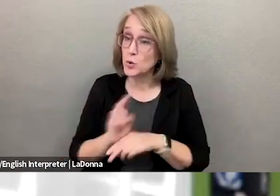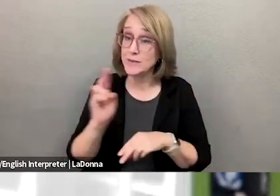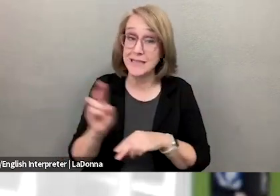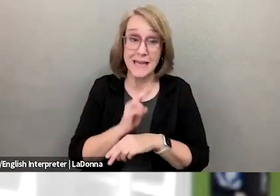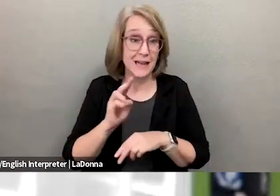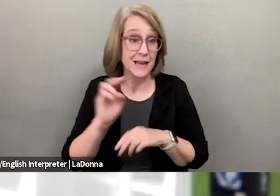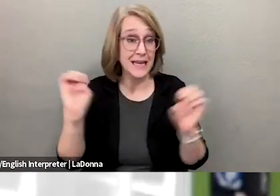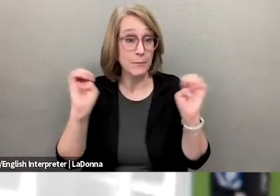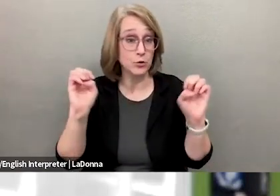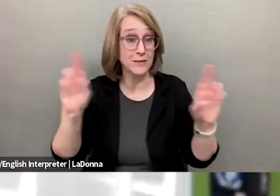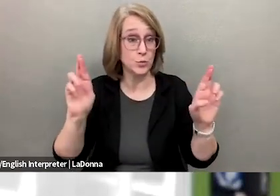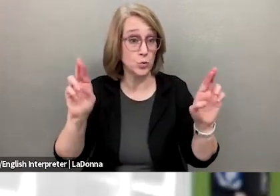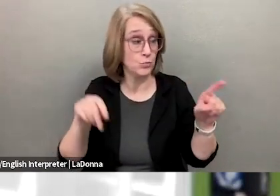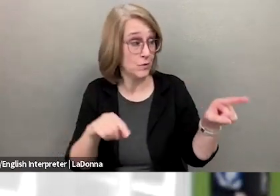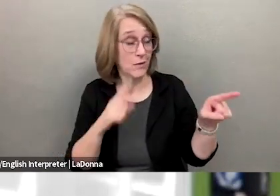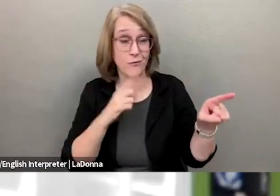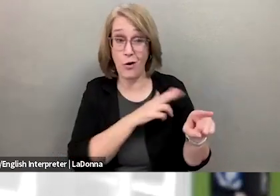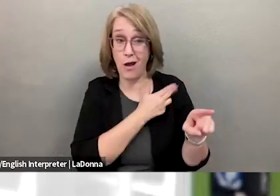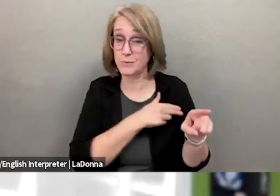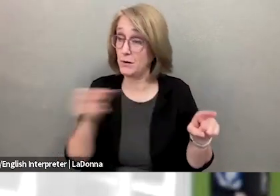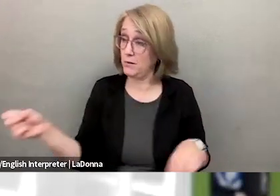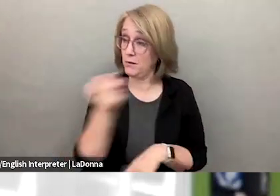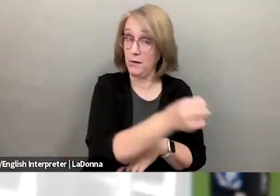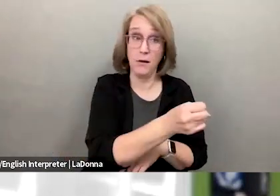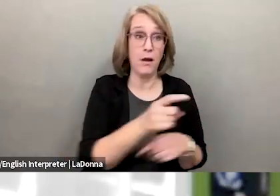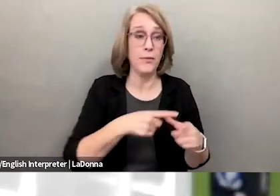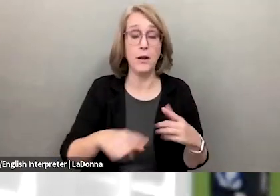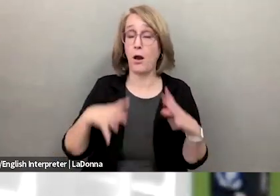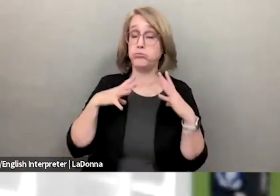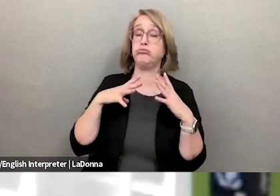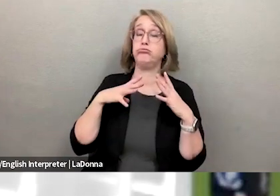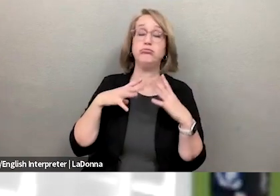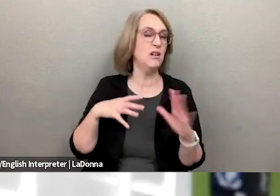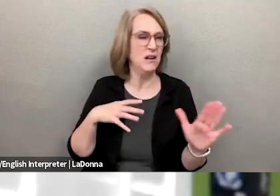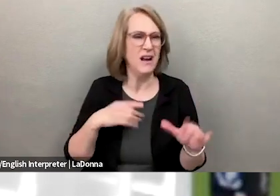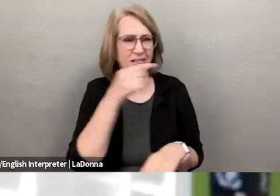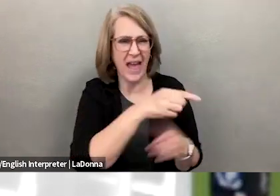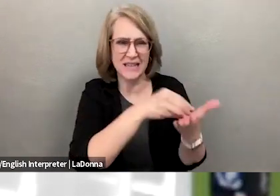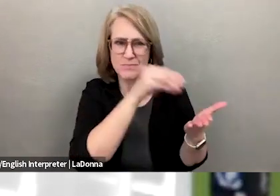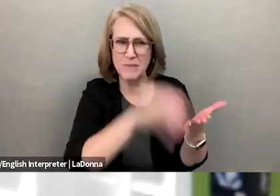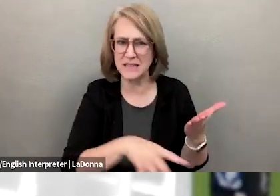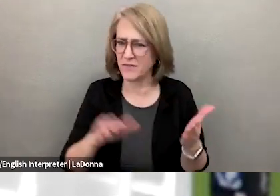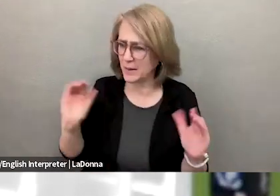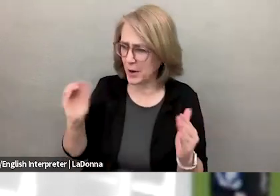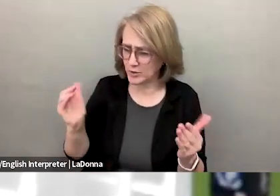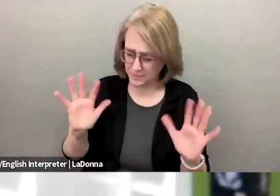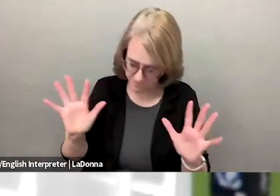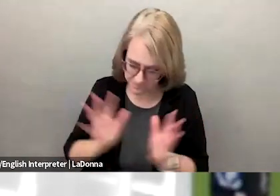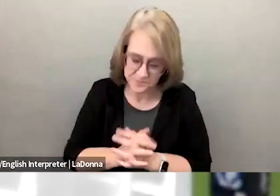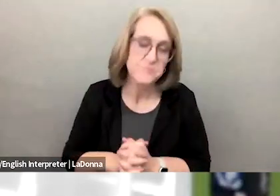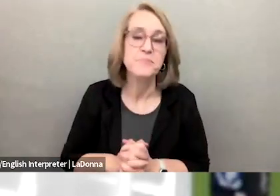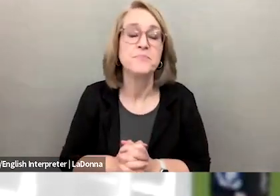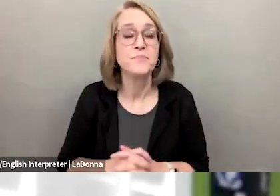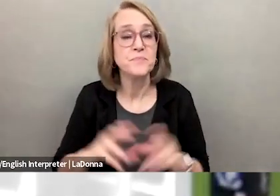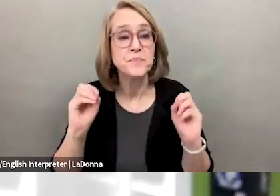So in terms of the health economics, that's where we're really trying to help kind of spearhead this conversation as well. All right, we have